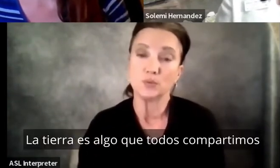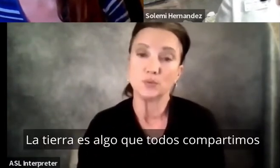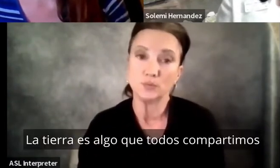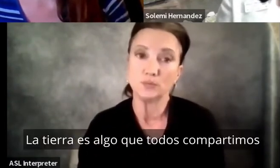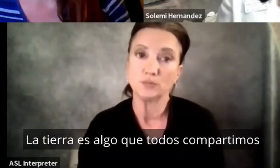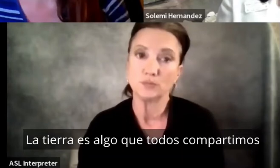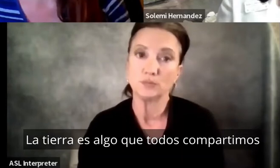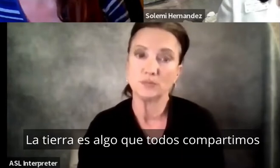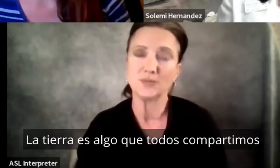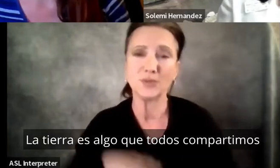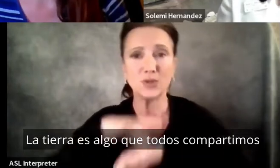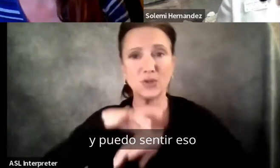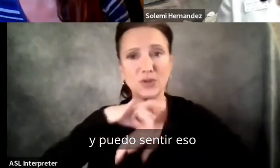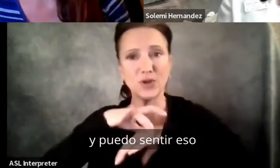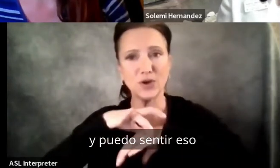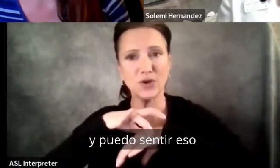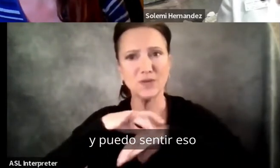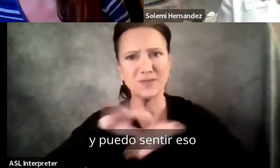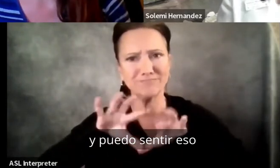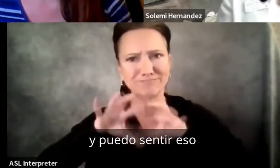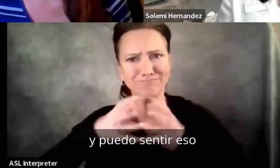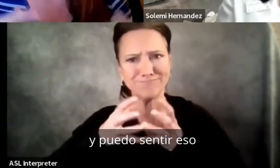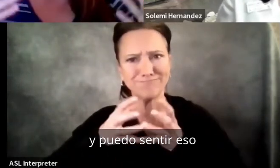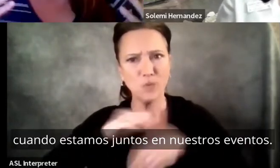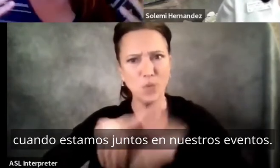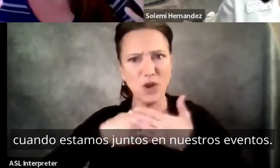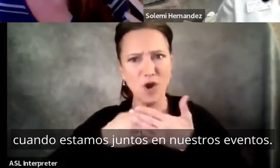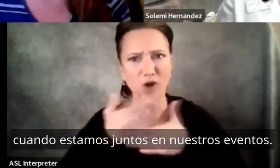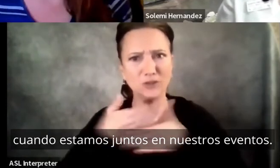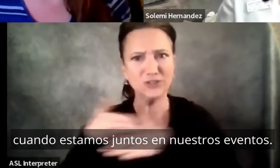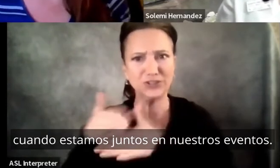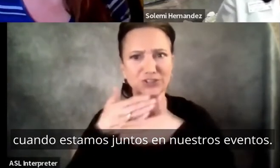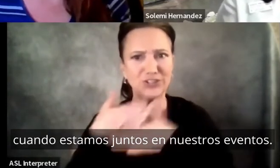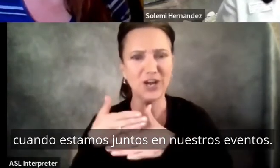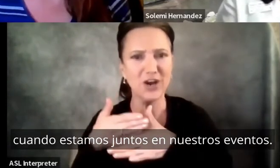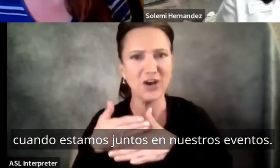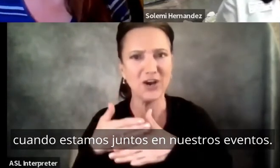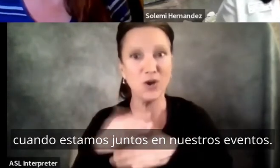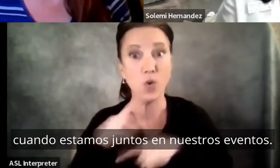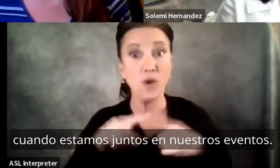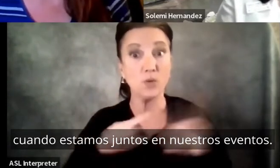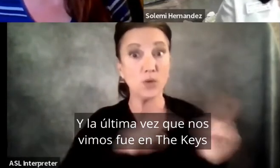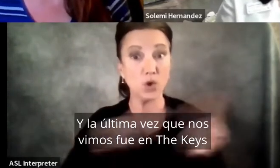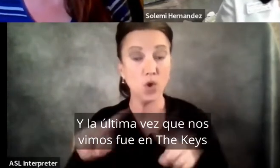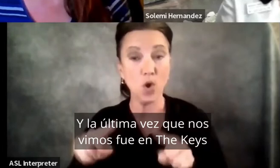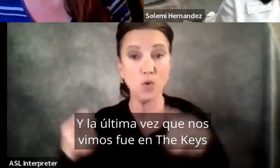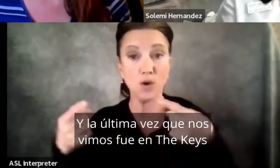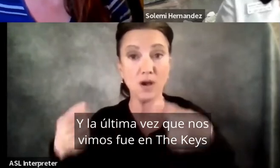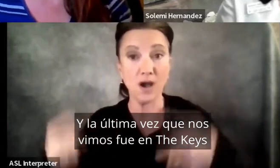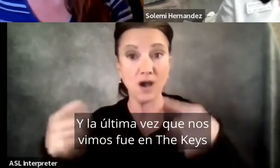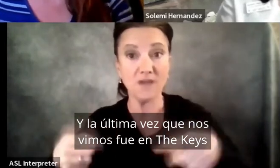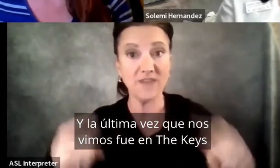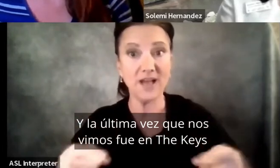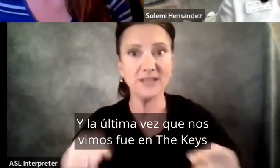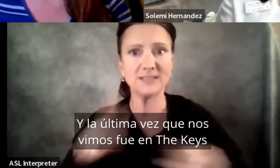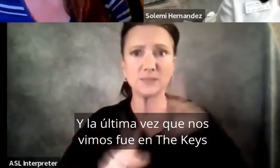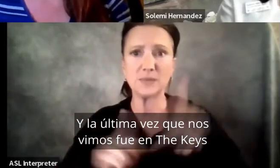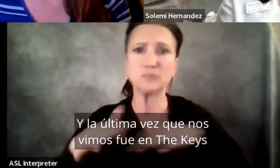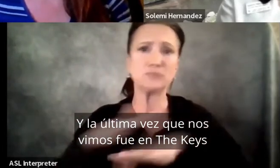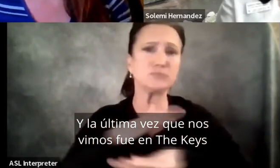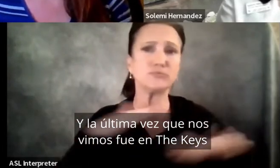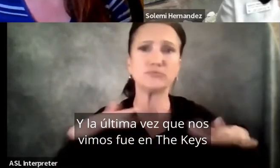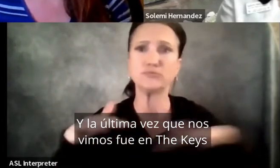the earth is something that we all share, and I can feel that when we're at our events together. And, you know, the last time we saw each